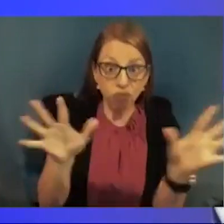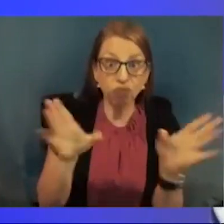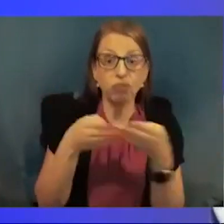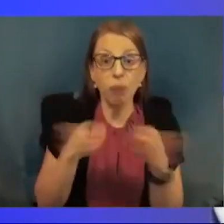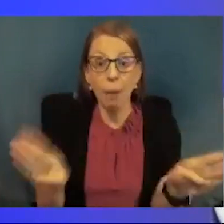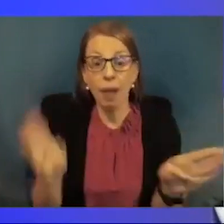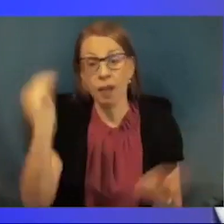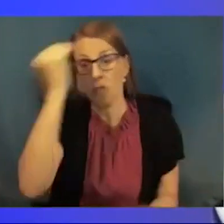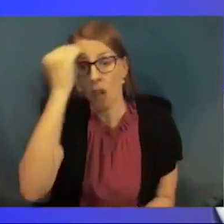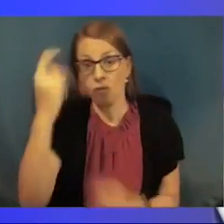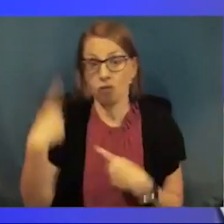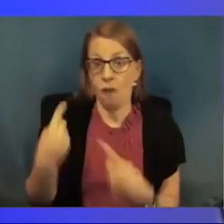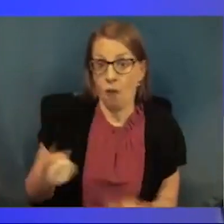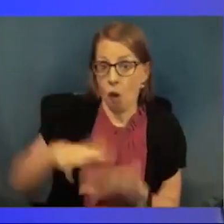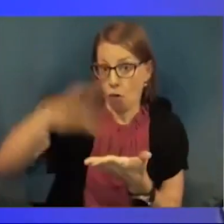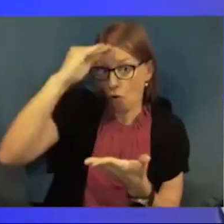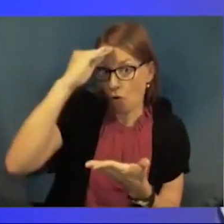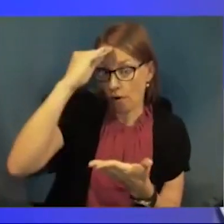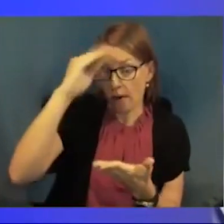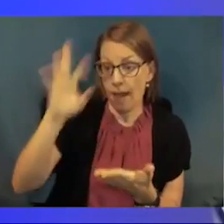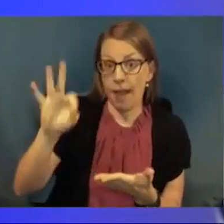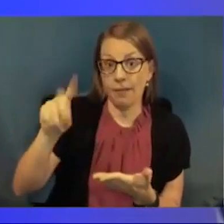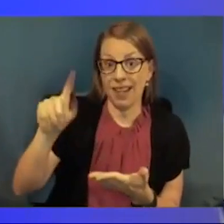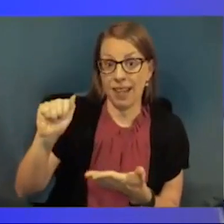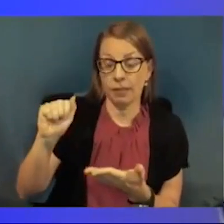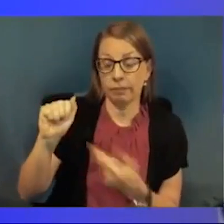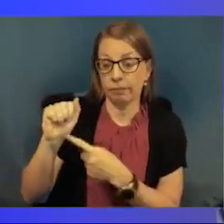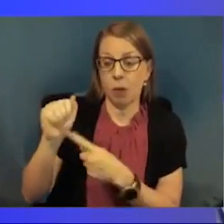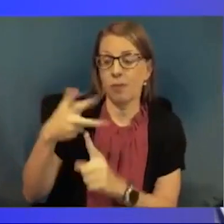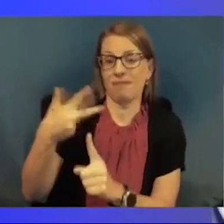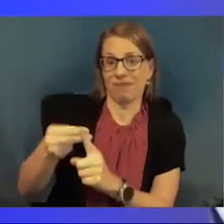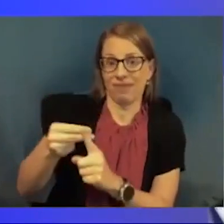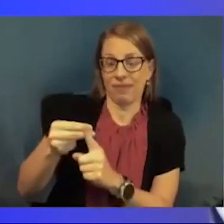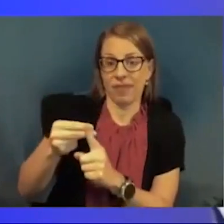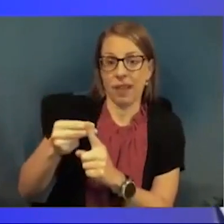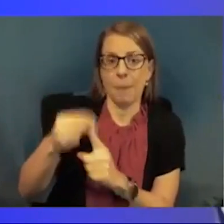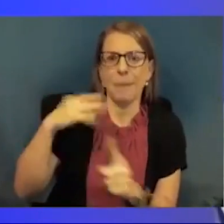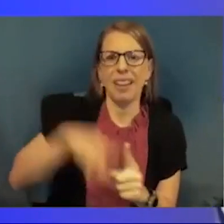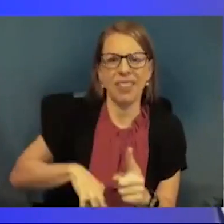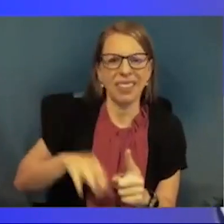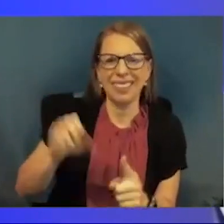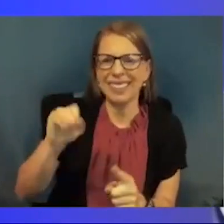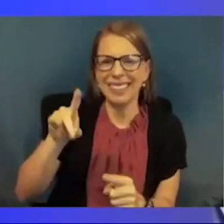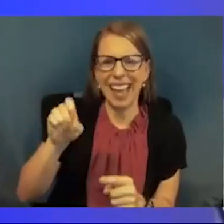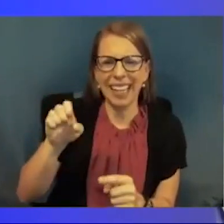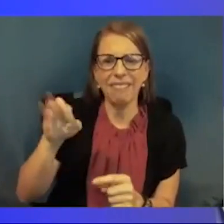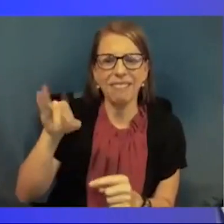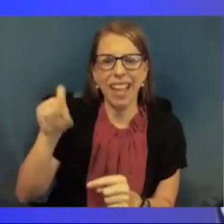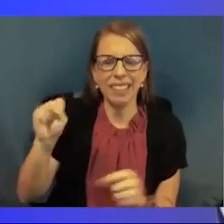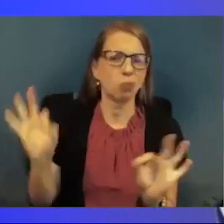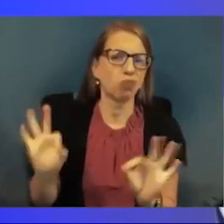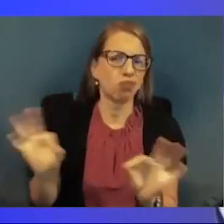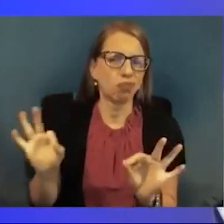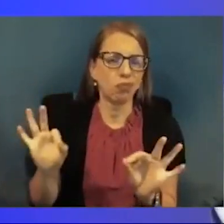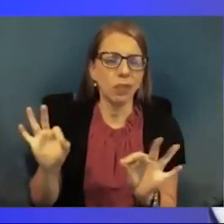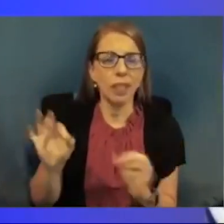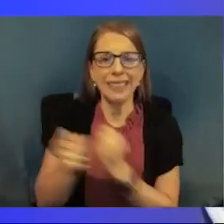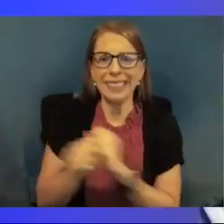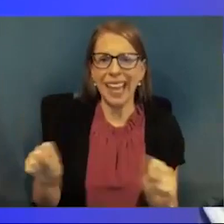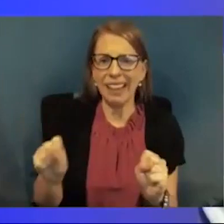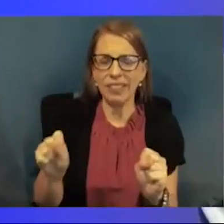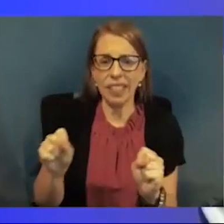seen that they offer great benefits, very minimal side effects. The safety profile is there, the efficacy profile is there, and